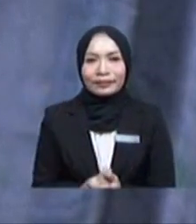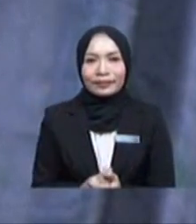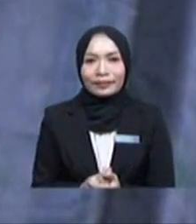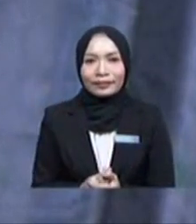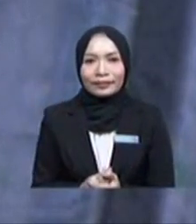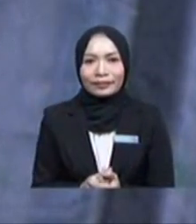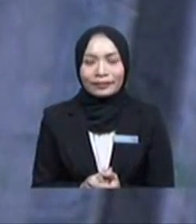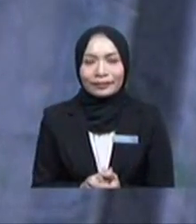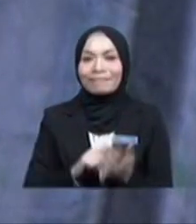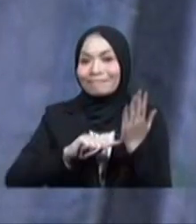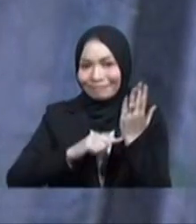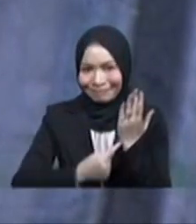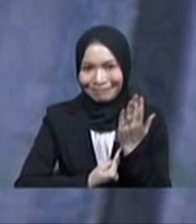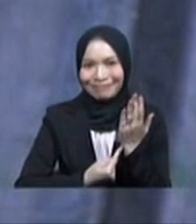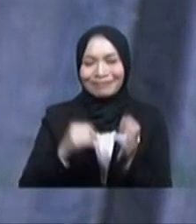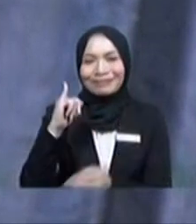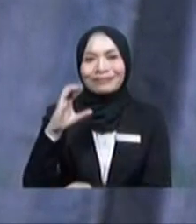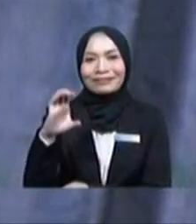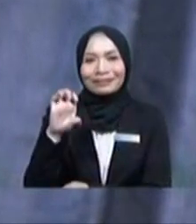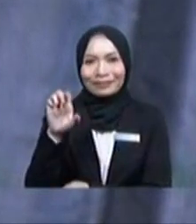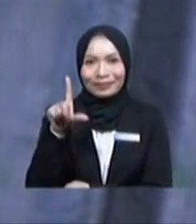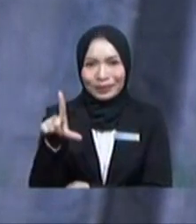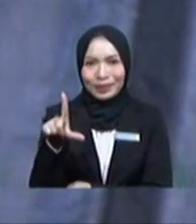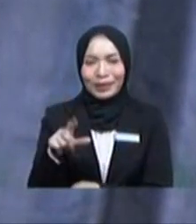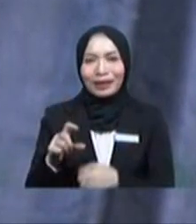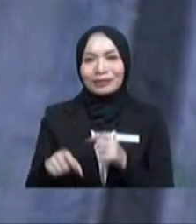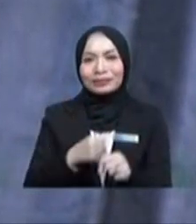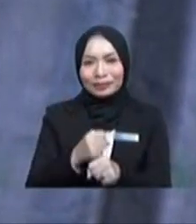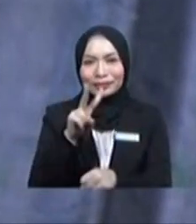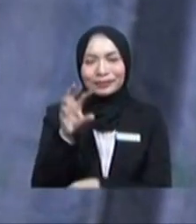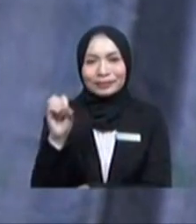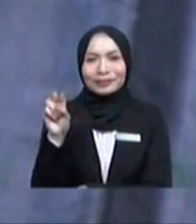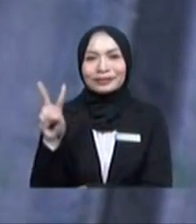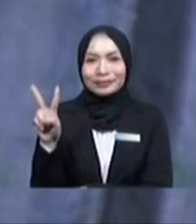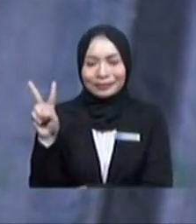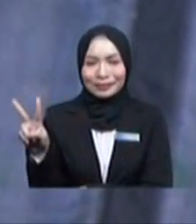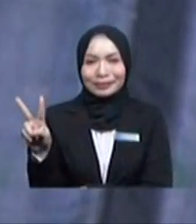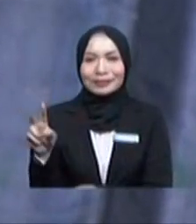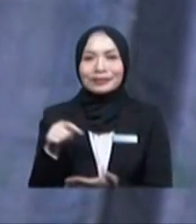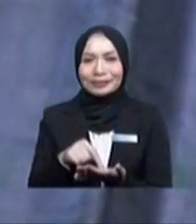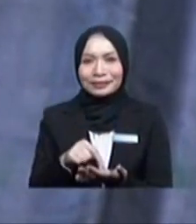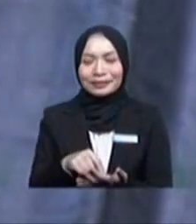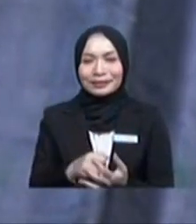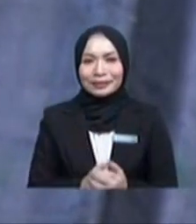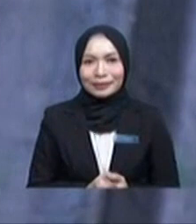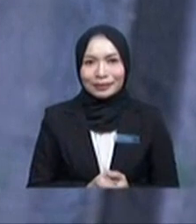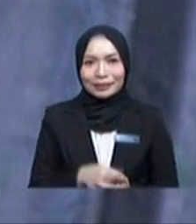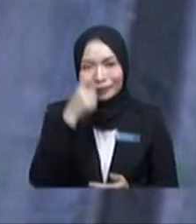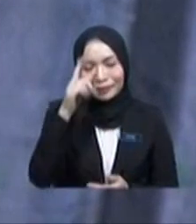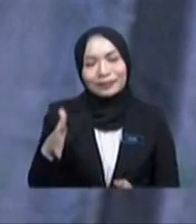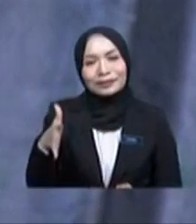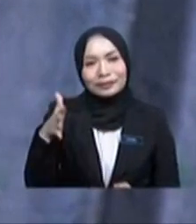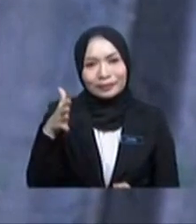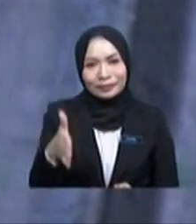second International Conference on English Language ISEL 2022 with the theme Envisioning the Future of English